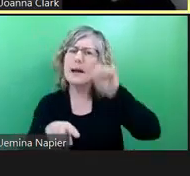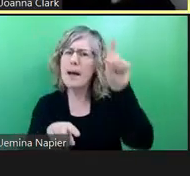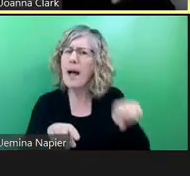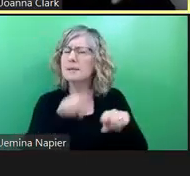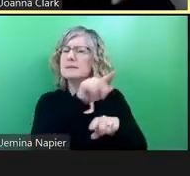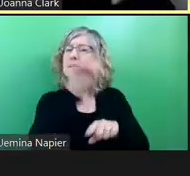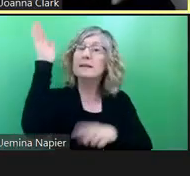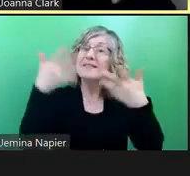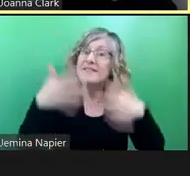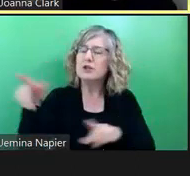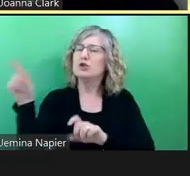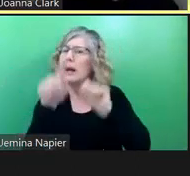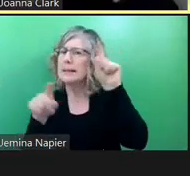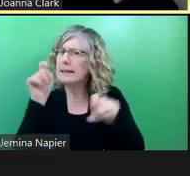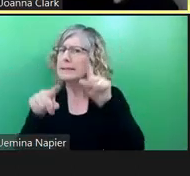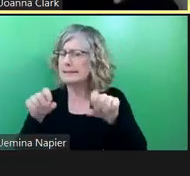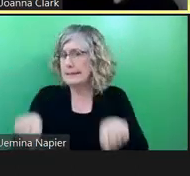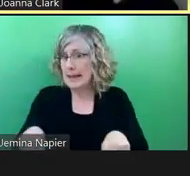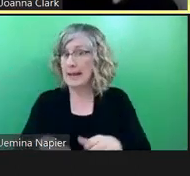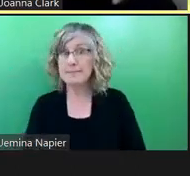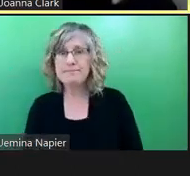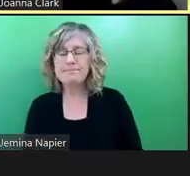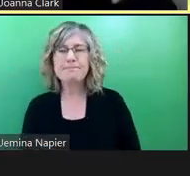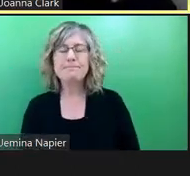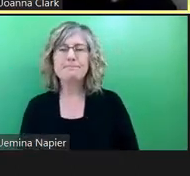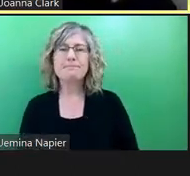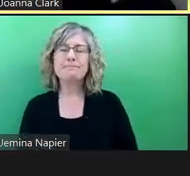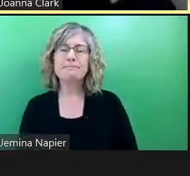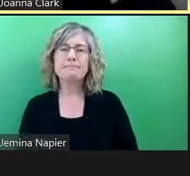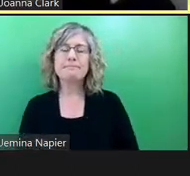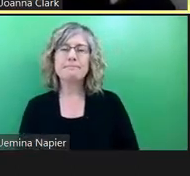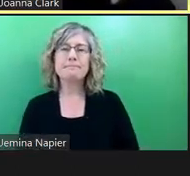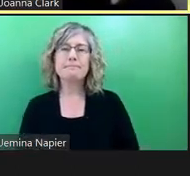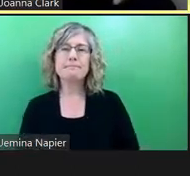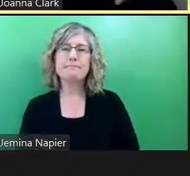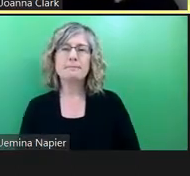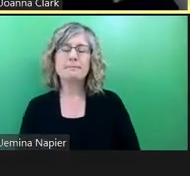presentations. And now we're going to start off with a little bit of